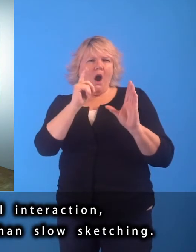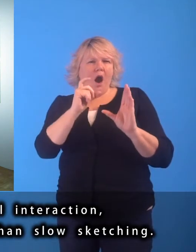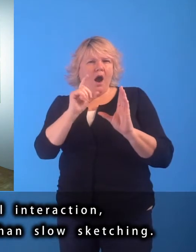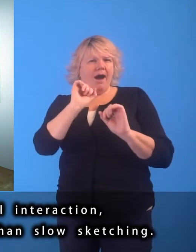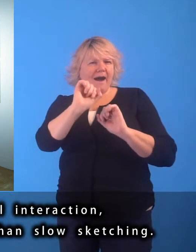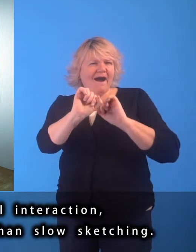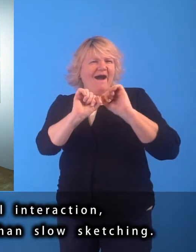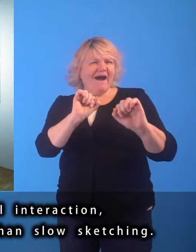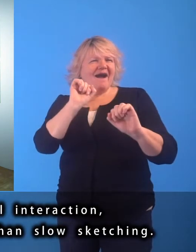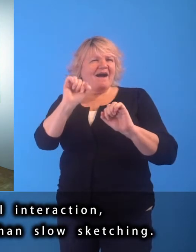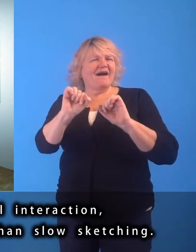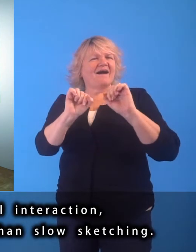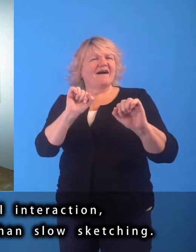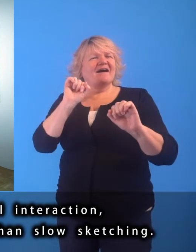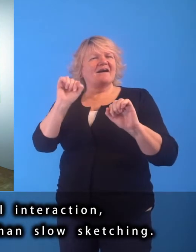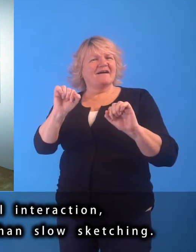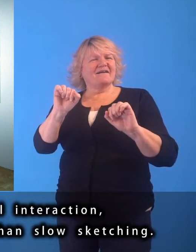sketching.